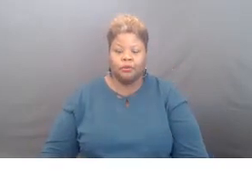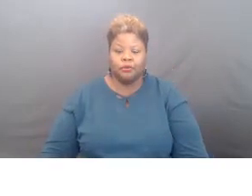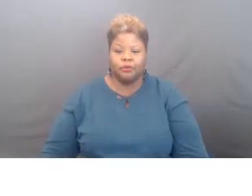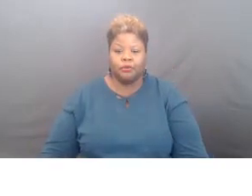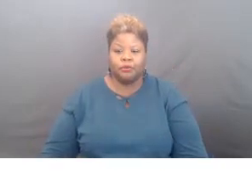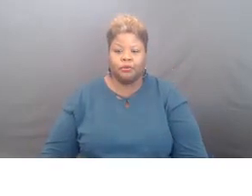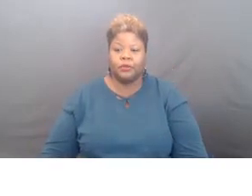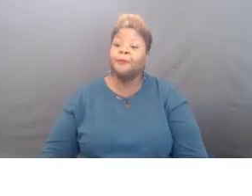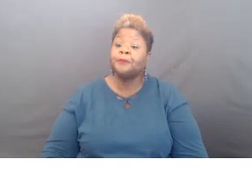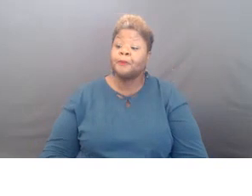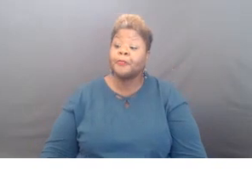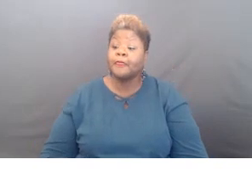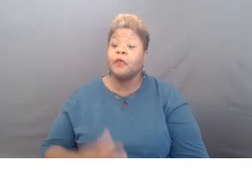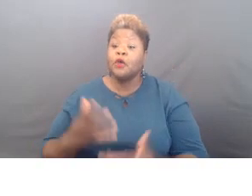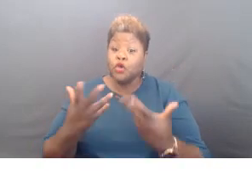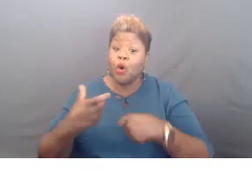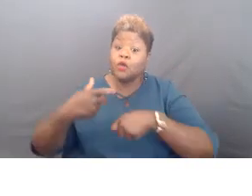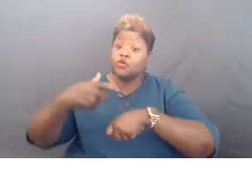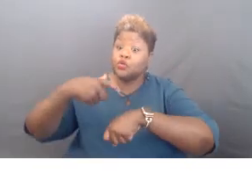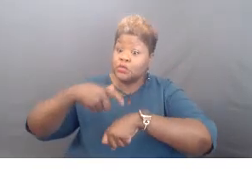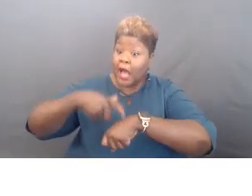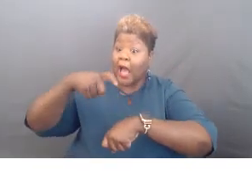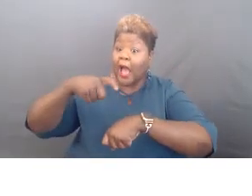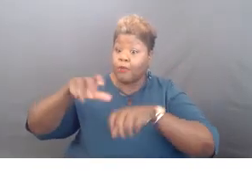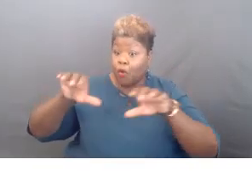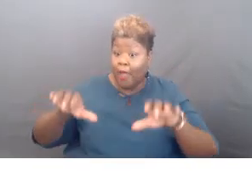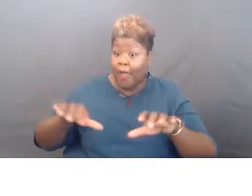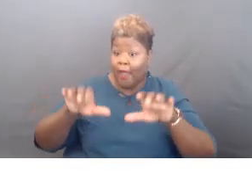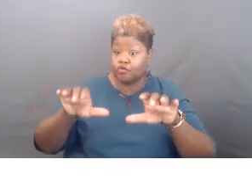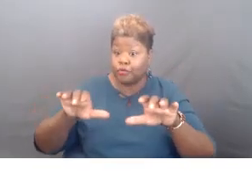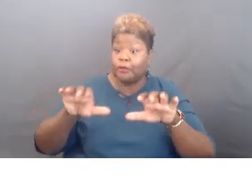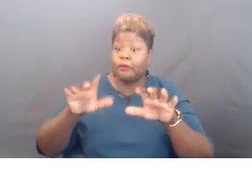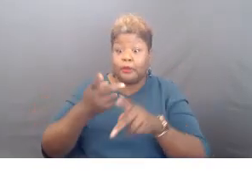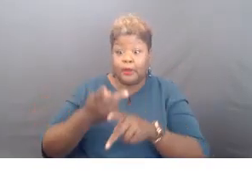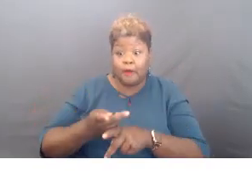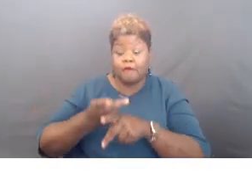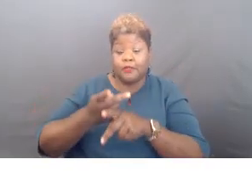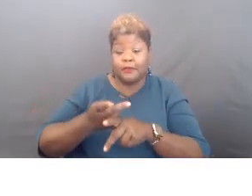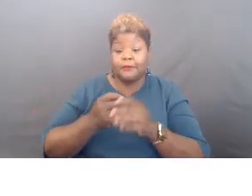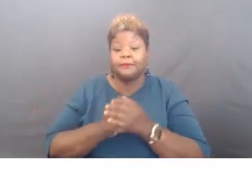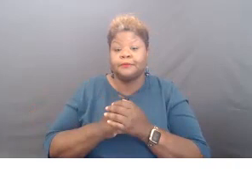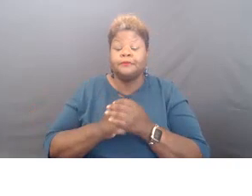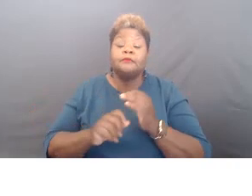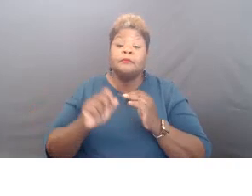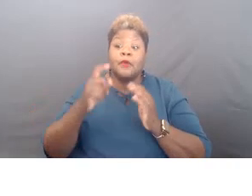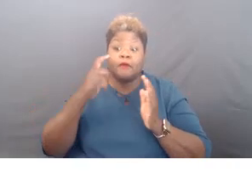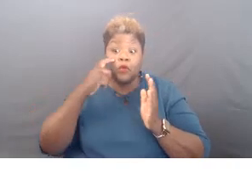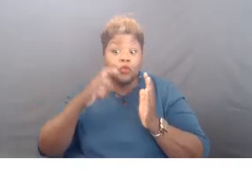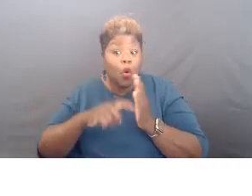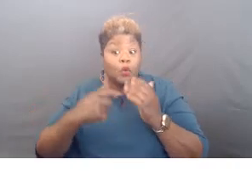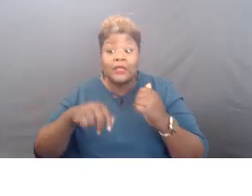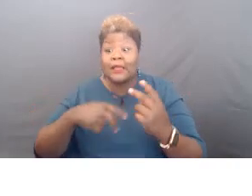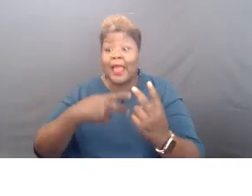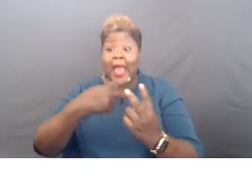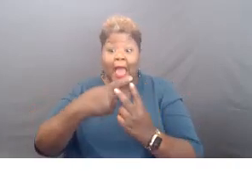So you always want to time your digital action extremely carefully. If you notice, any sort of hashtag that I like